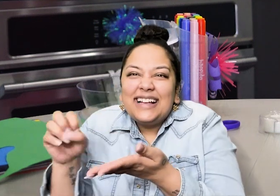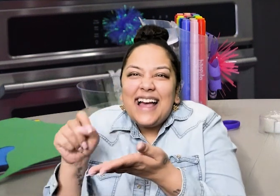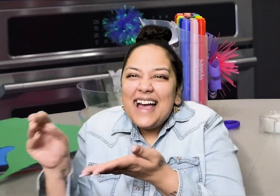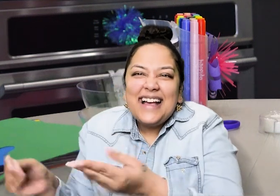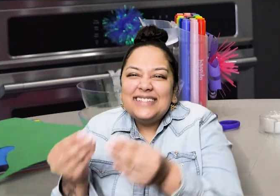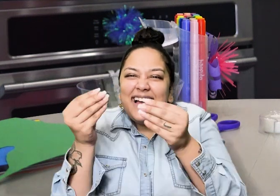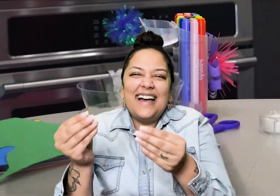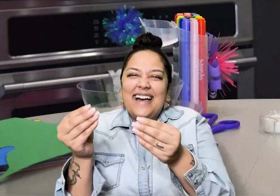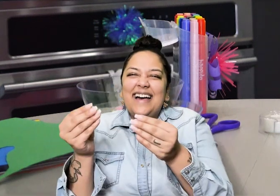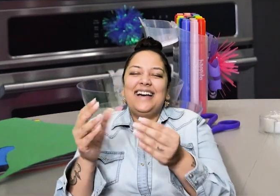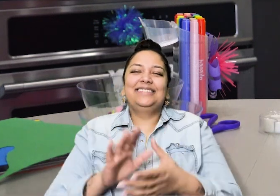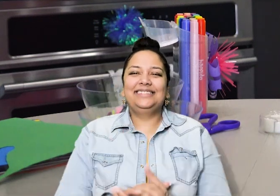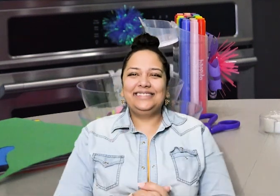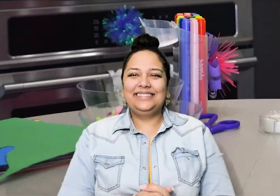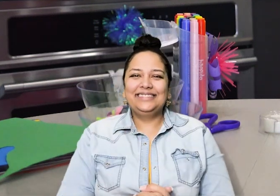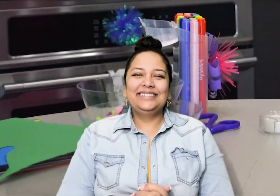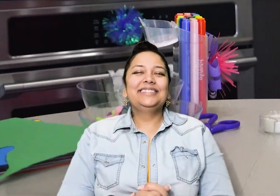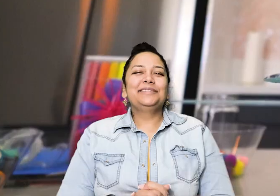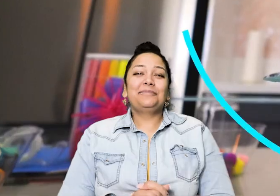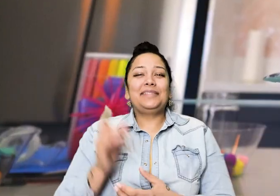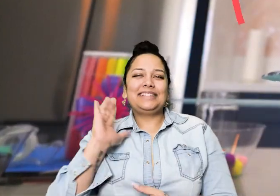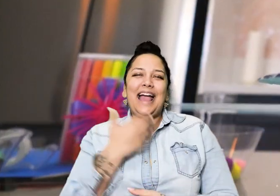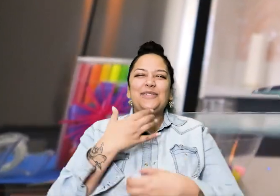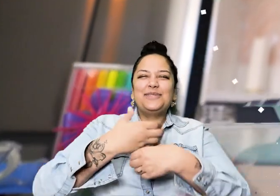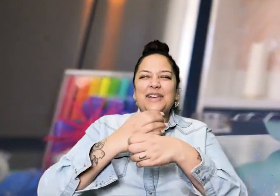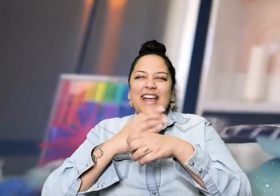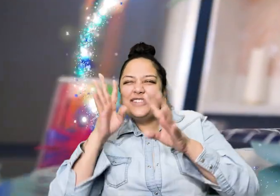check this out.